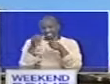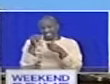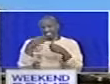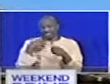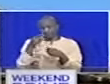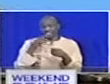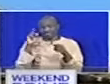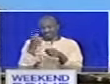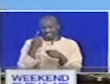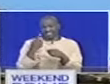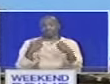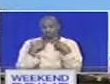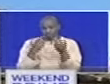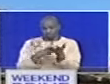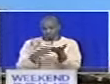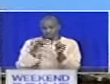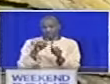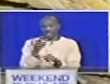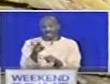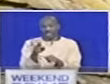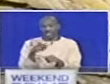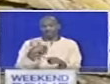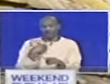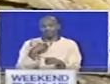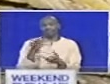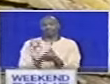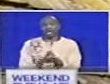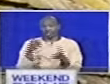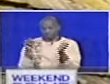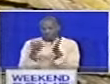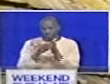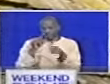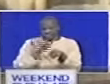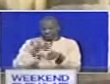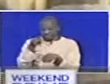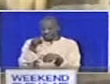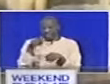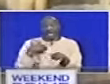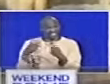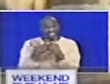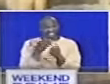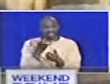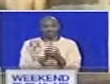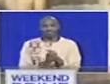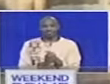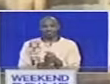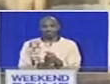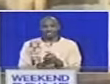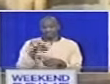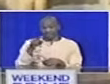first settlers to import white sheep into the country, had some troubled times at the ranch. He had a herd of